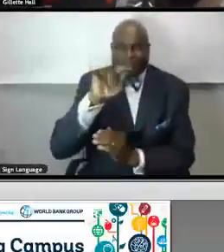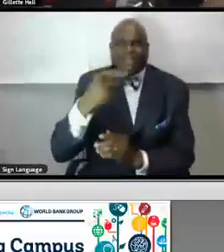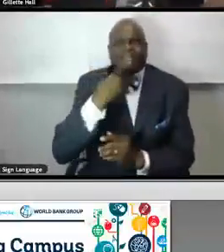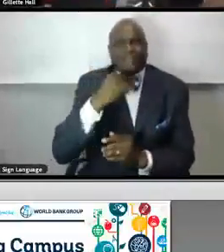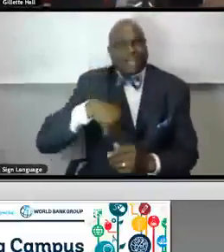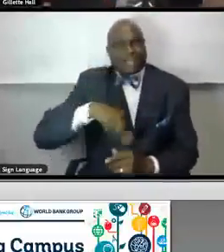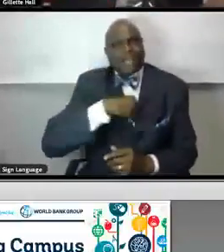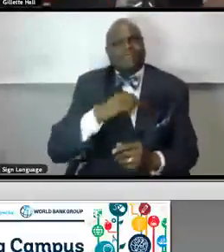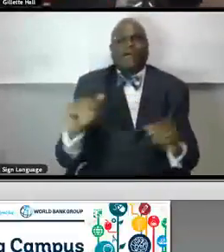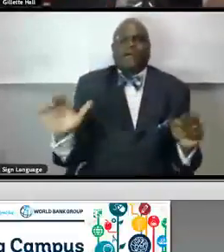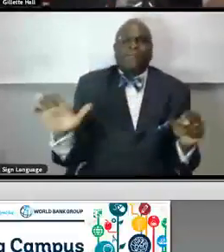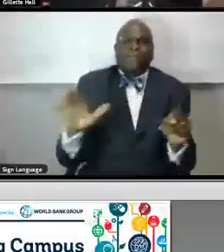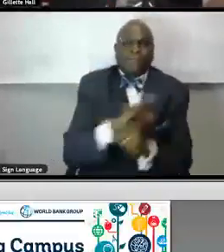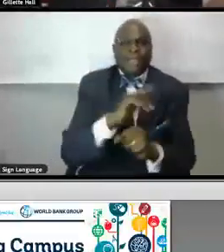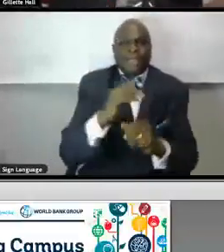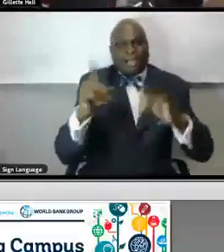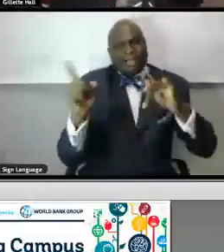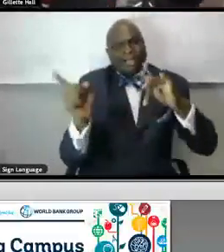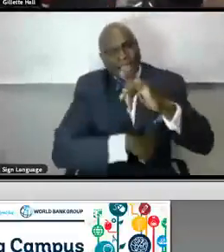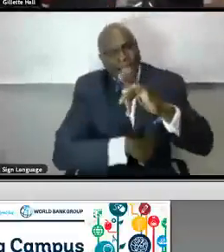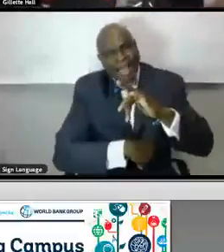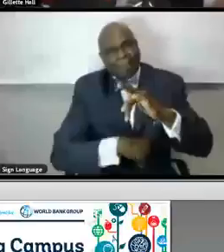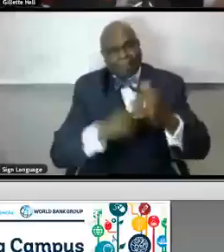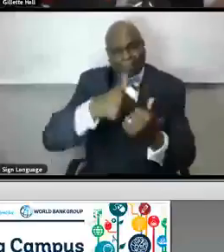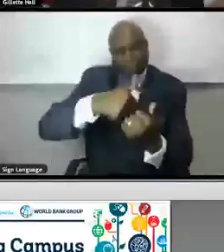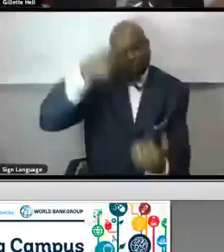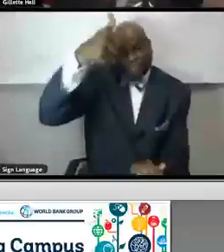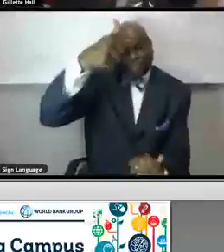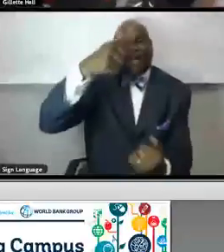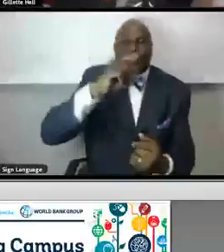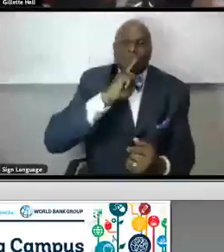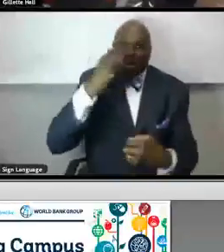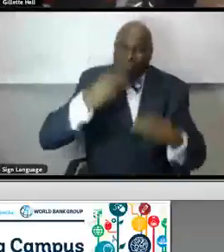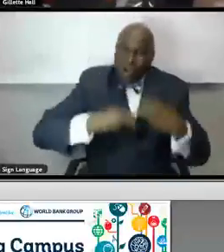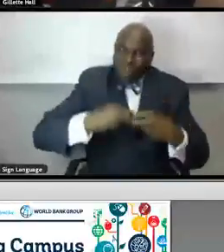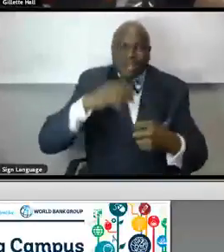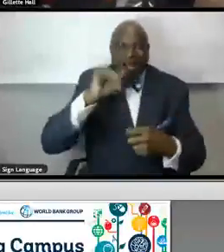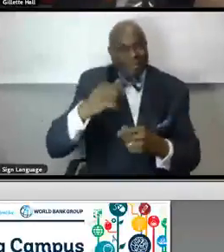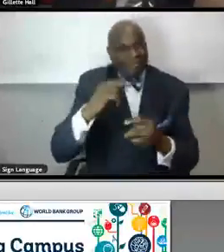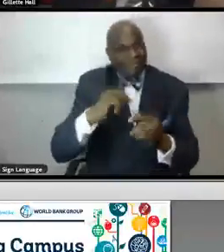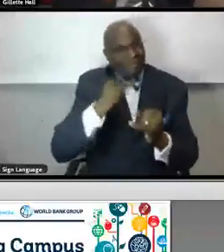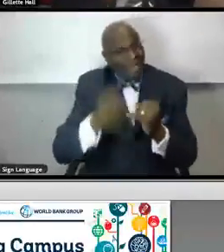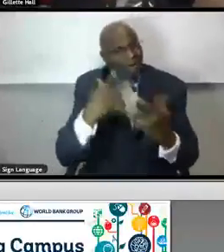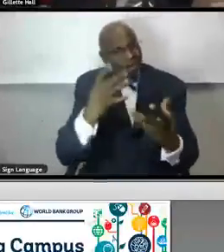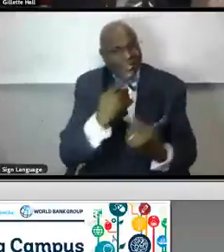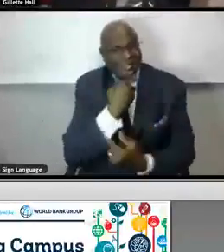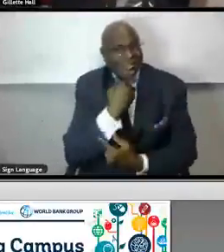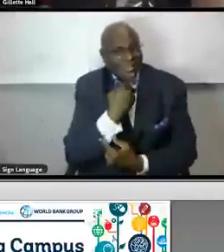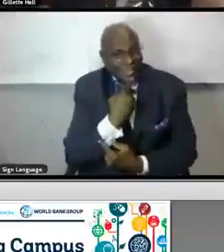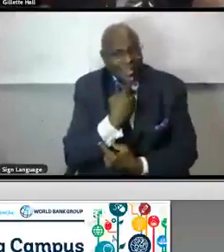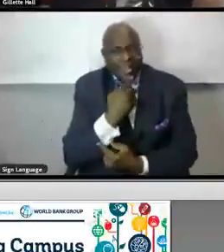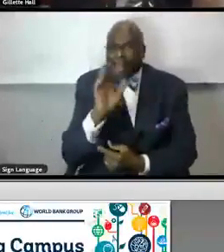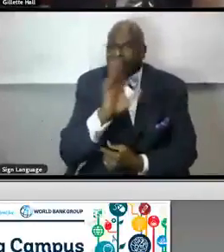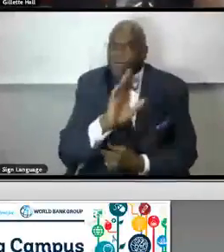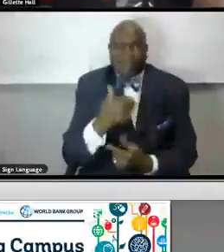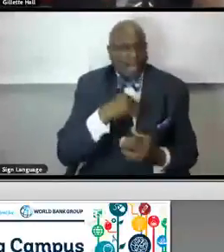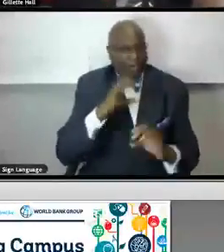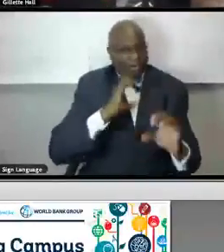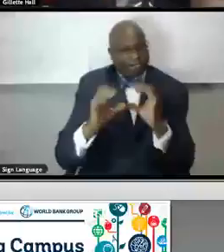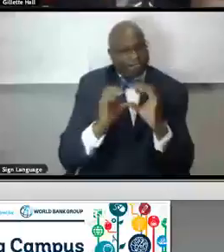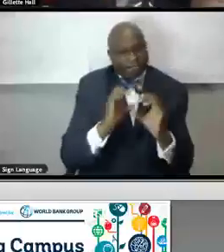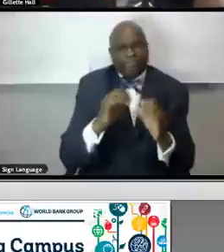an absolute gap here and there is an absolute problem. And finally, what I would like to say is I have never had a